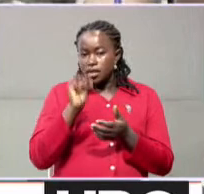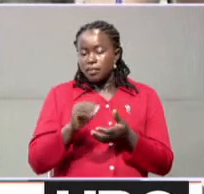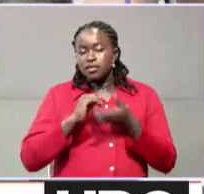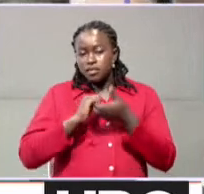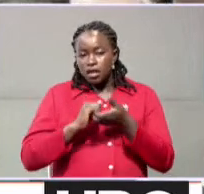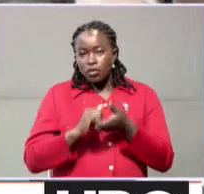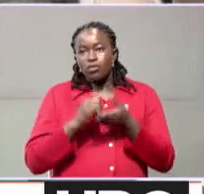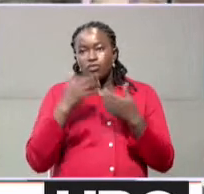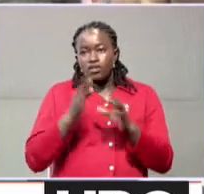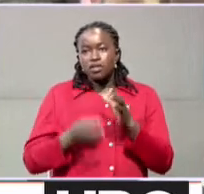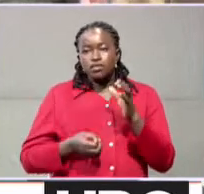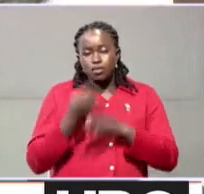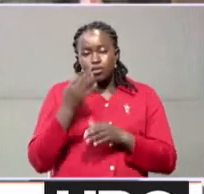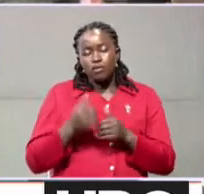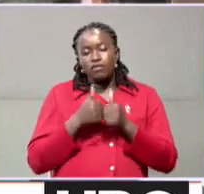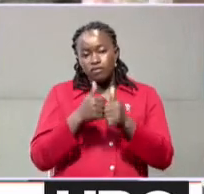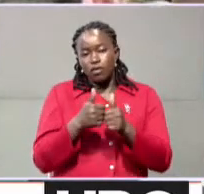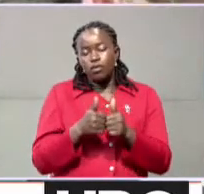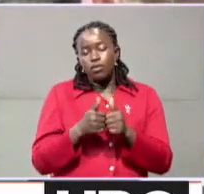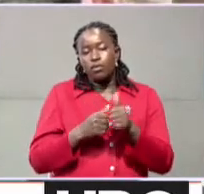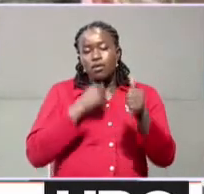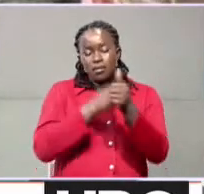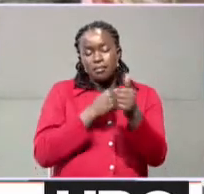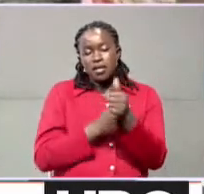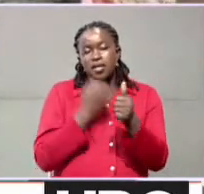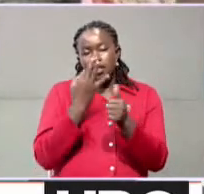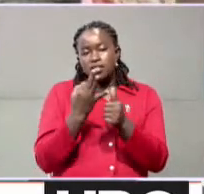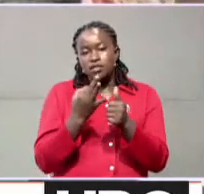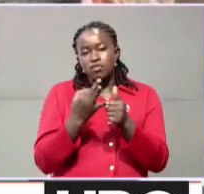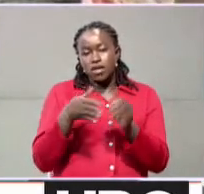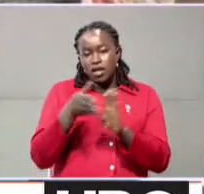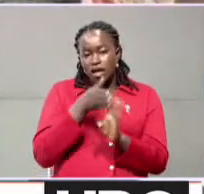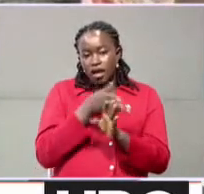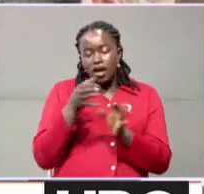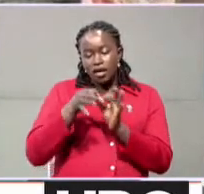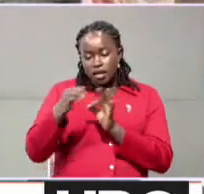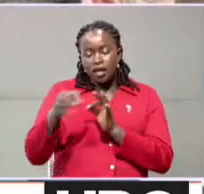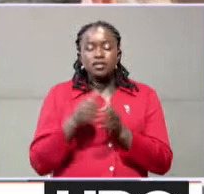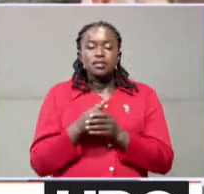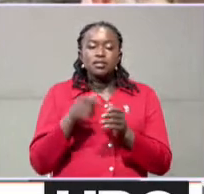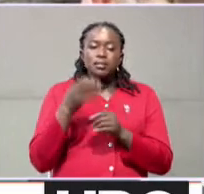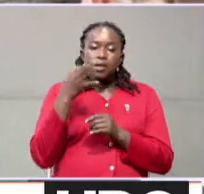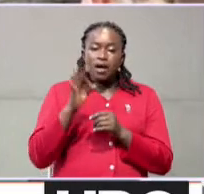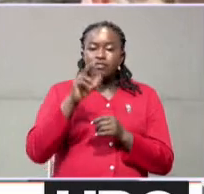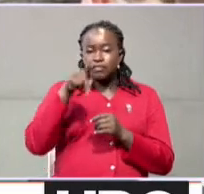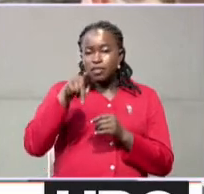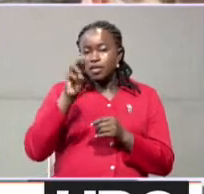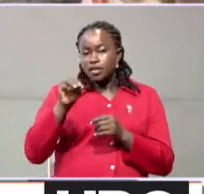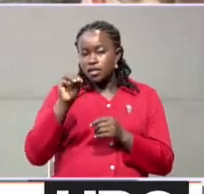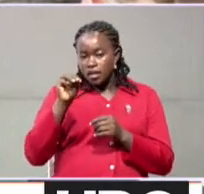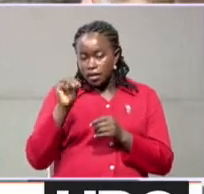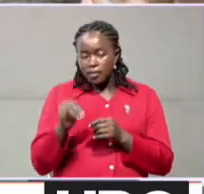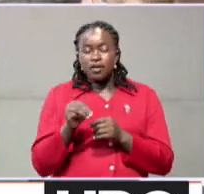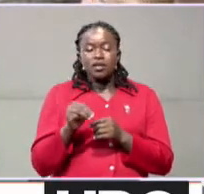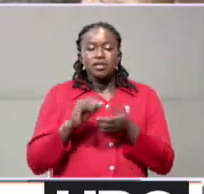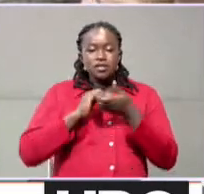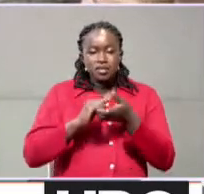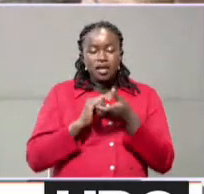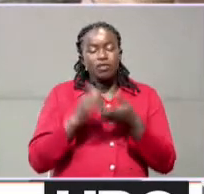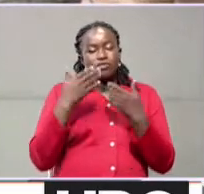were formed in accordance with the pita 3 guidelines and the f pdm circle has been